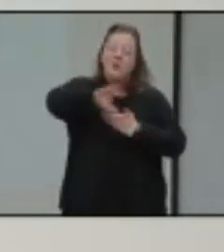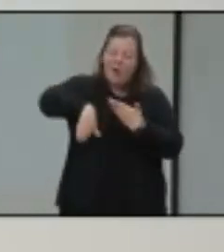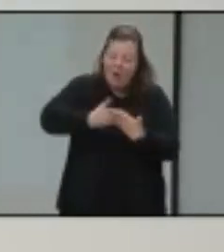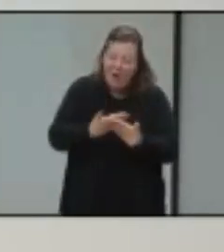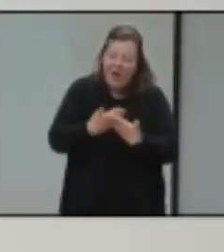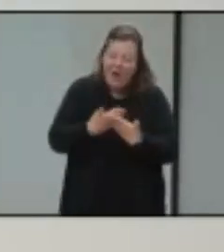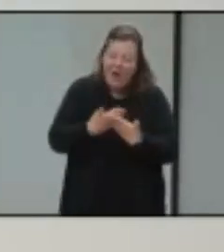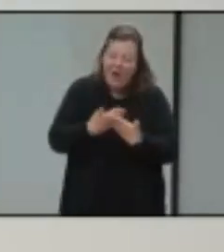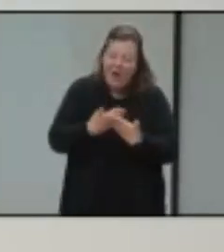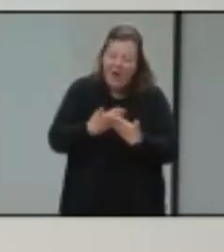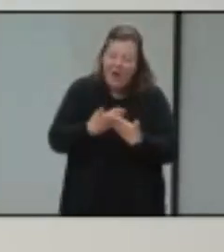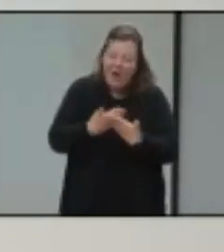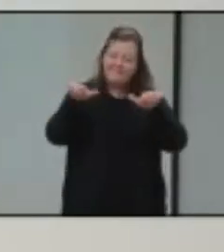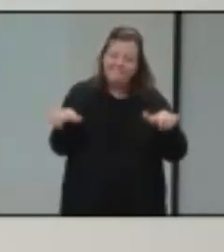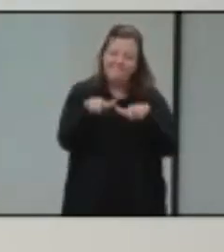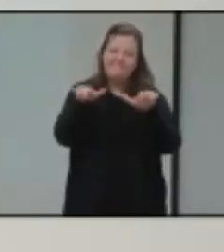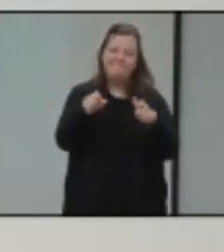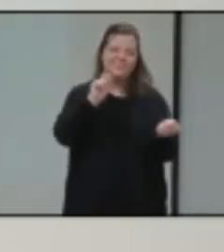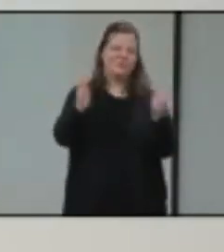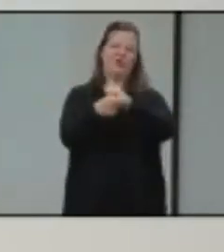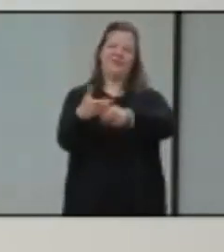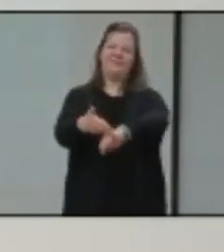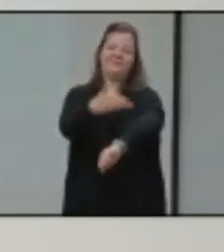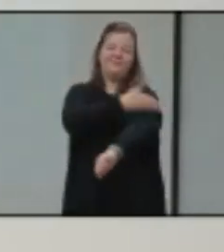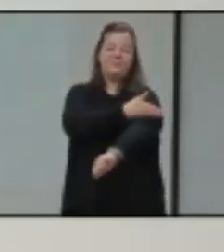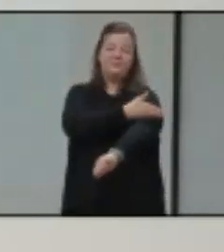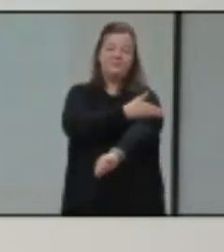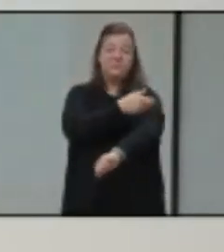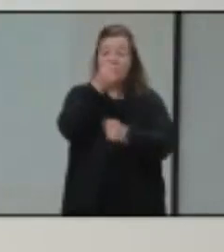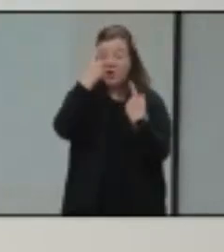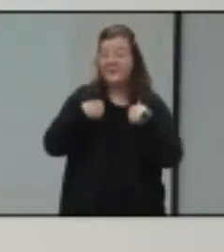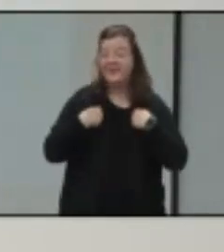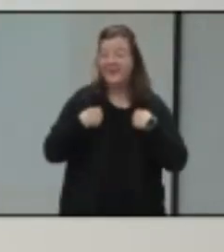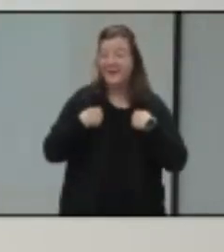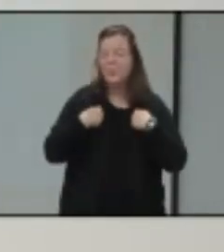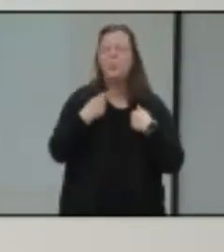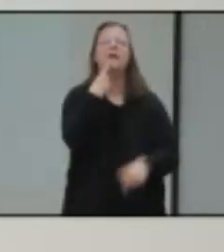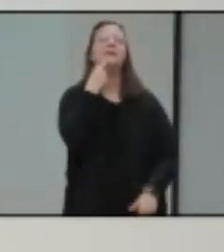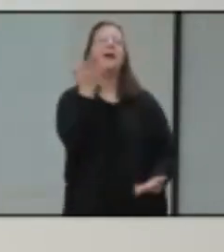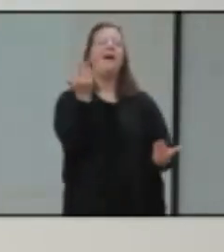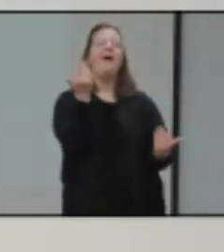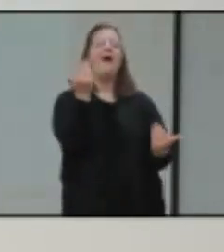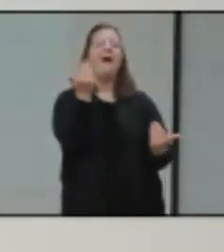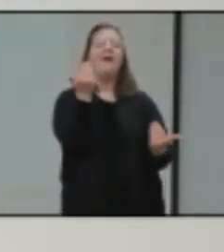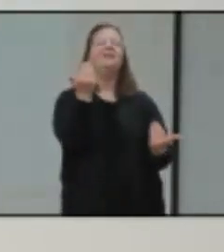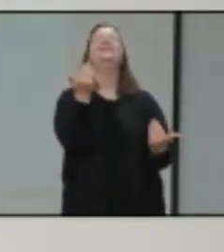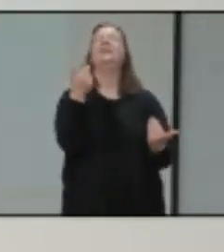ability to do something about it. Did y'all hear what I said? What'd I say?